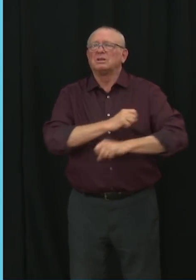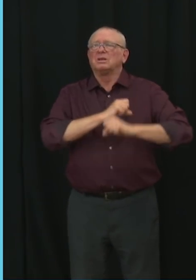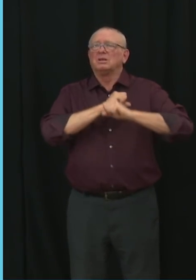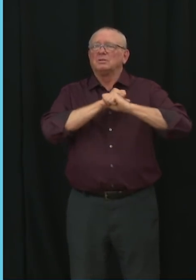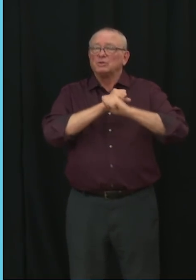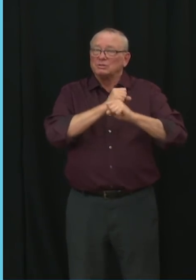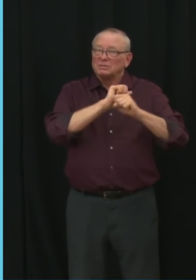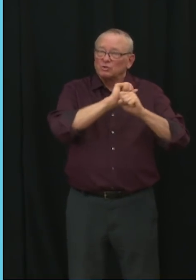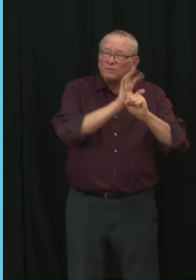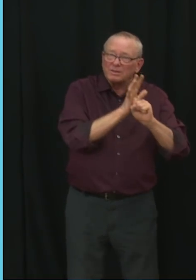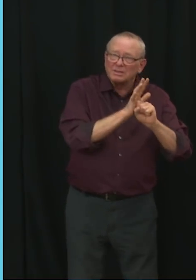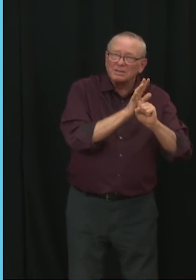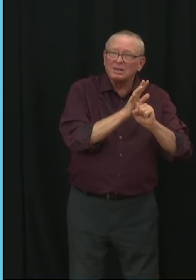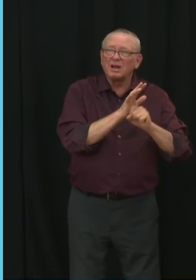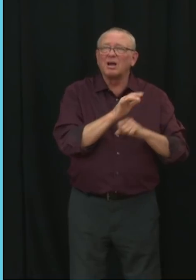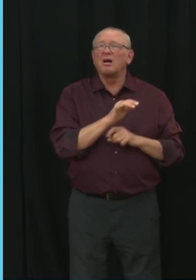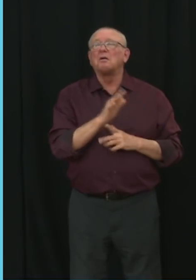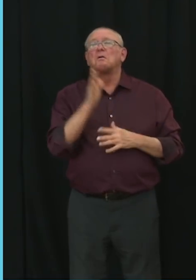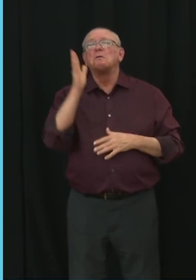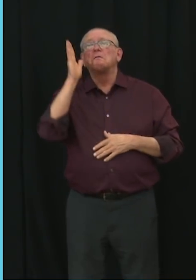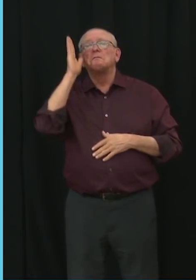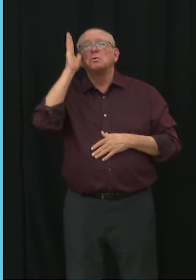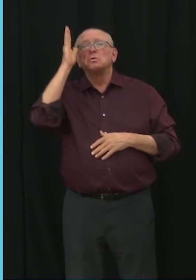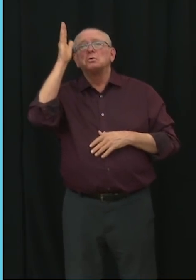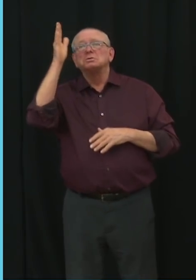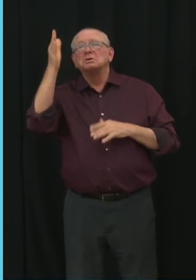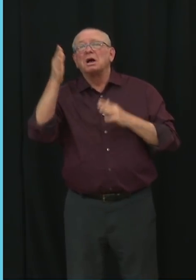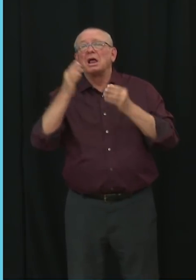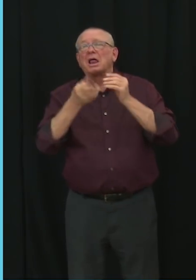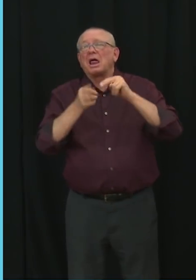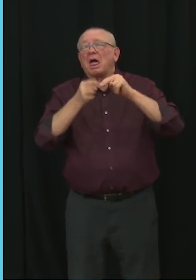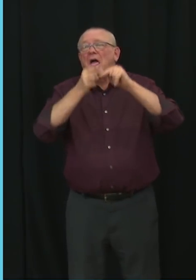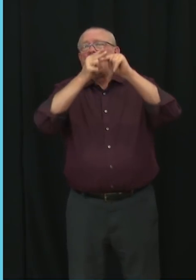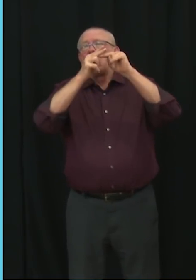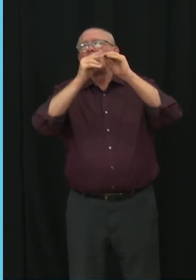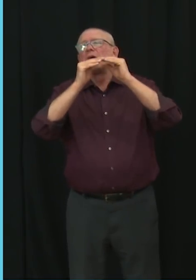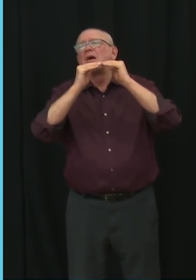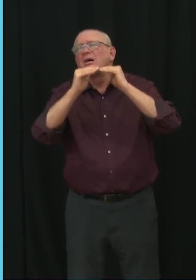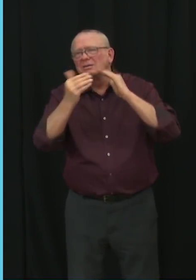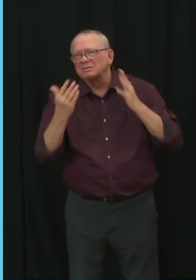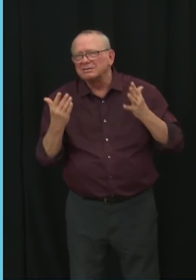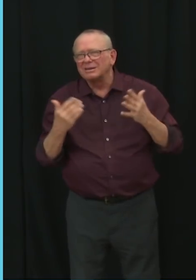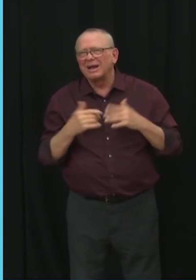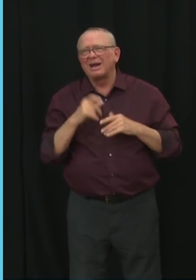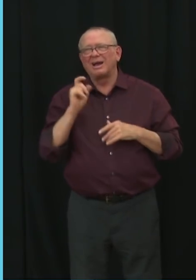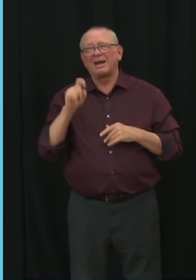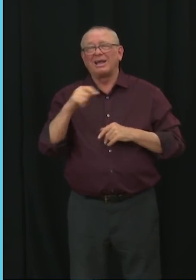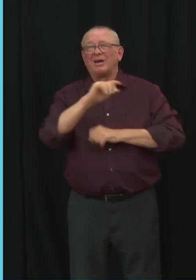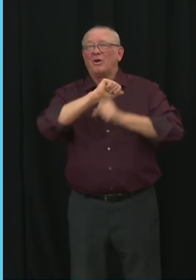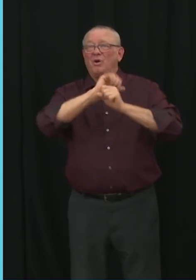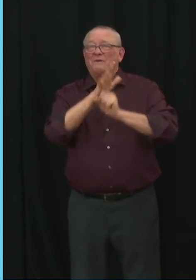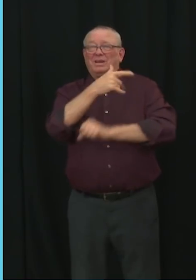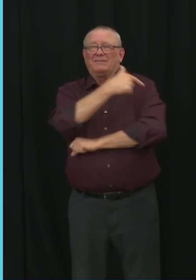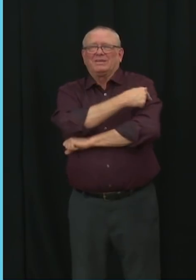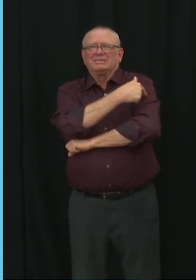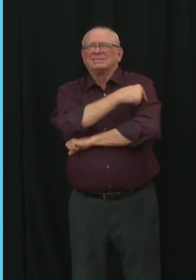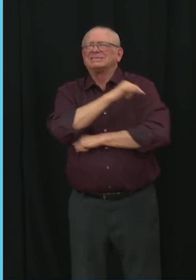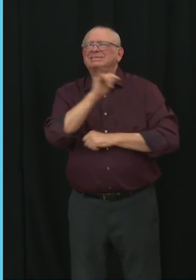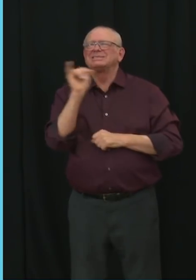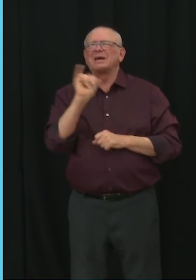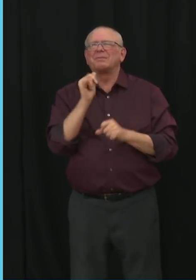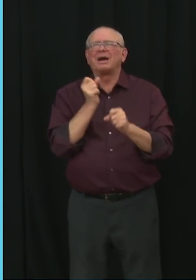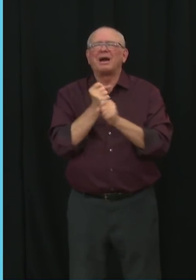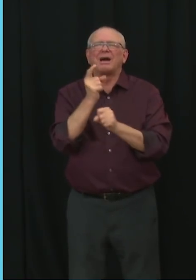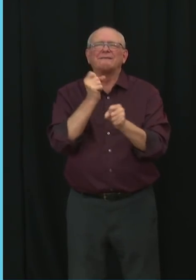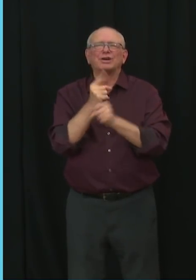quite frankly, we have to normalize vaccines to be able to, like COVID vaccines, just like everyone gets the annual flu vaccine. We may